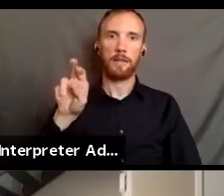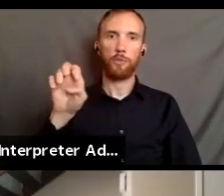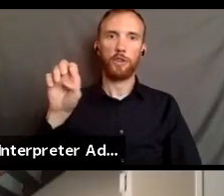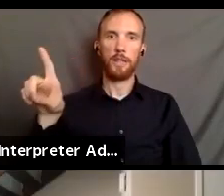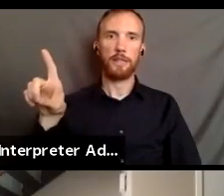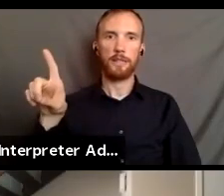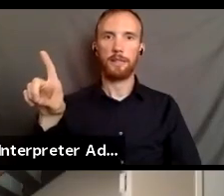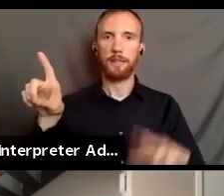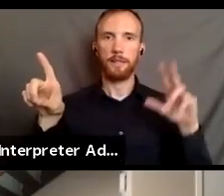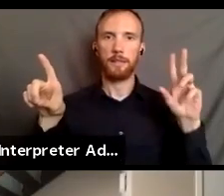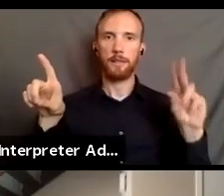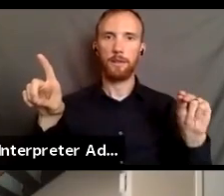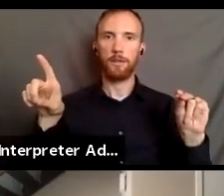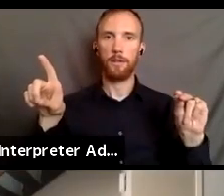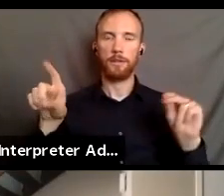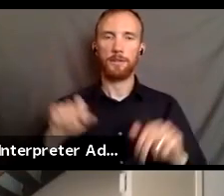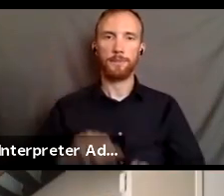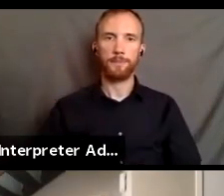no